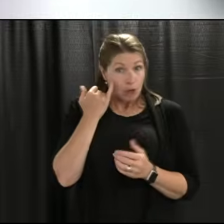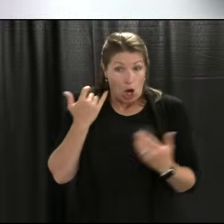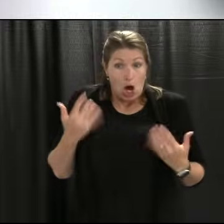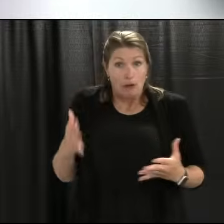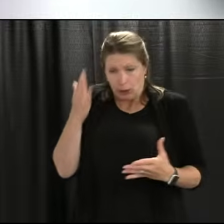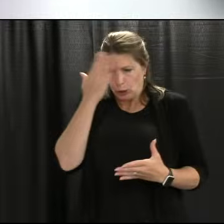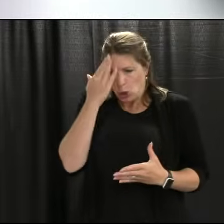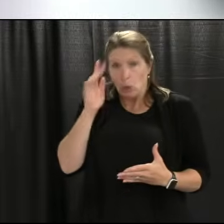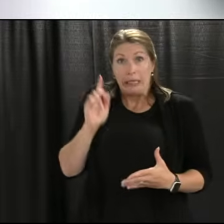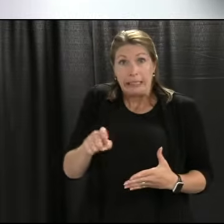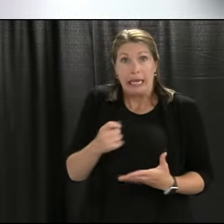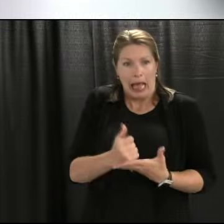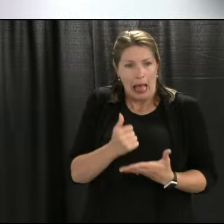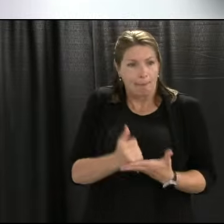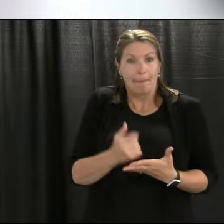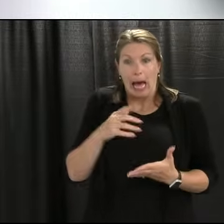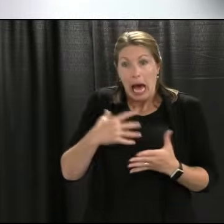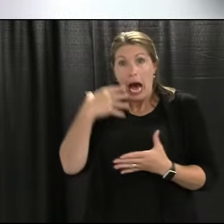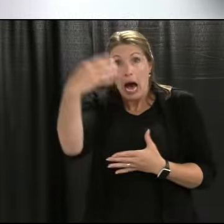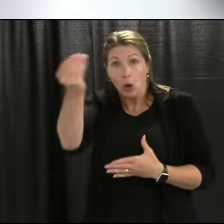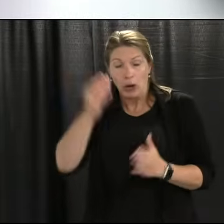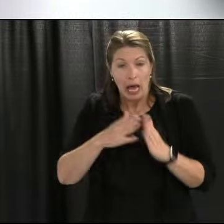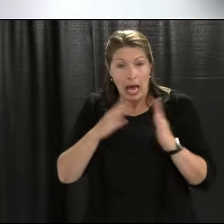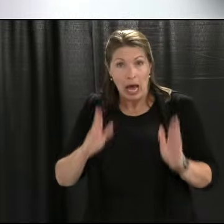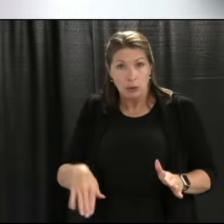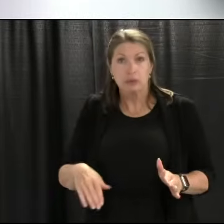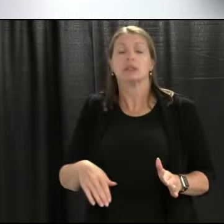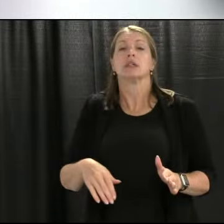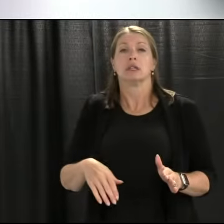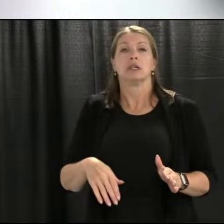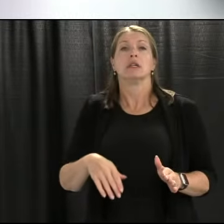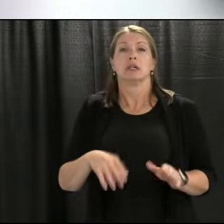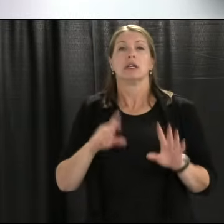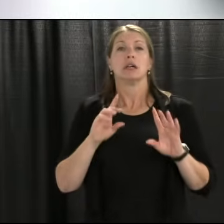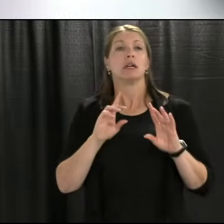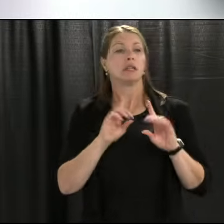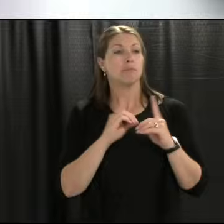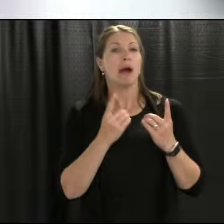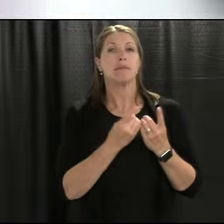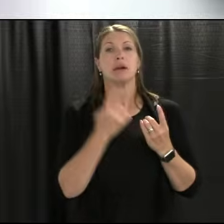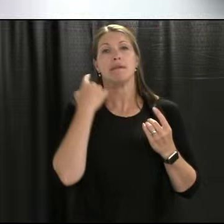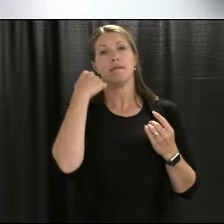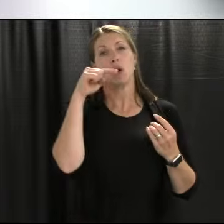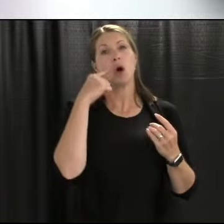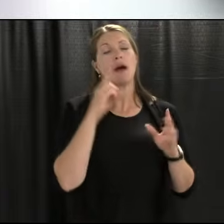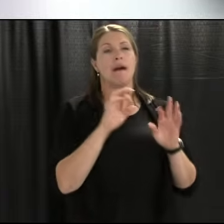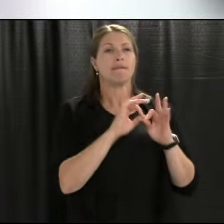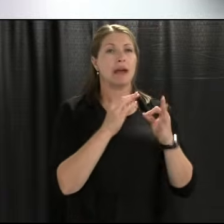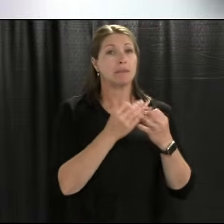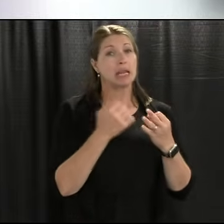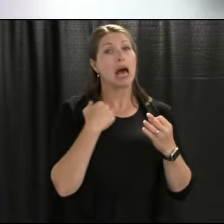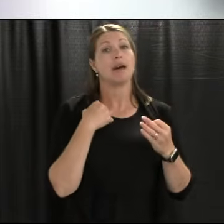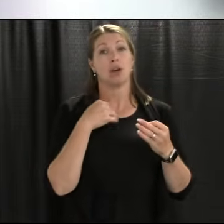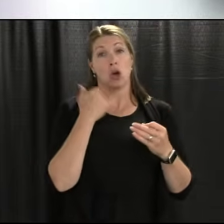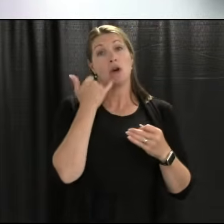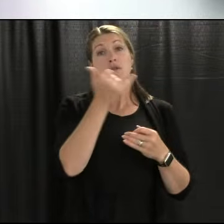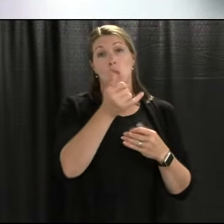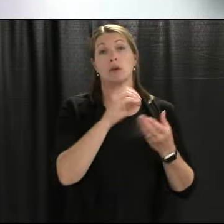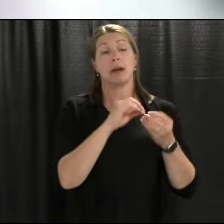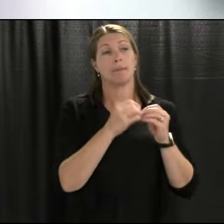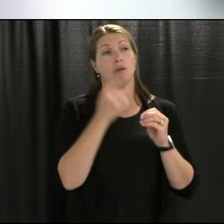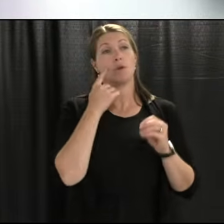issues, then the Department of Families has access numbers to call to make